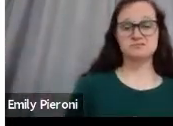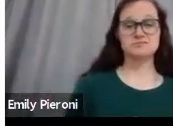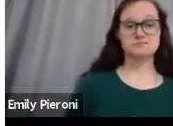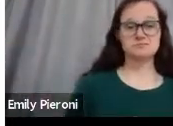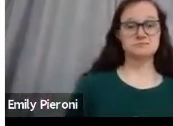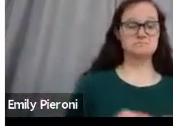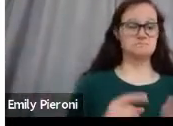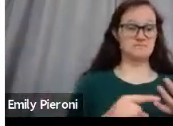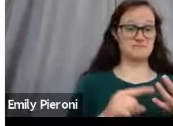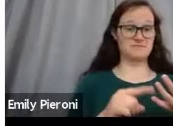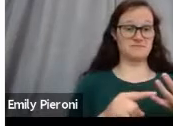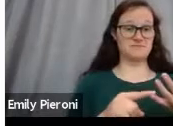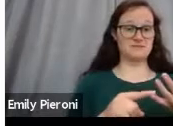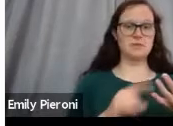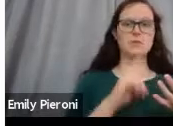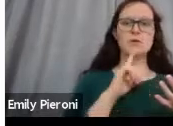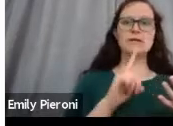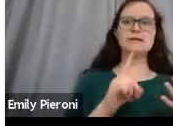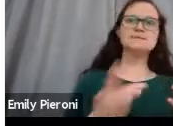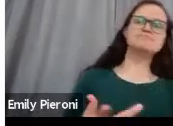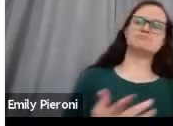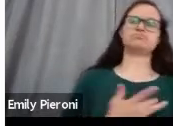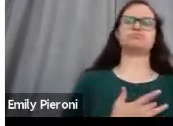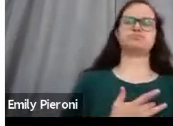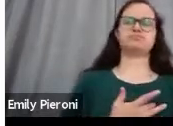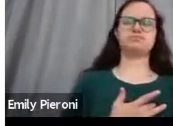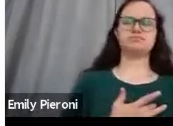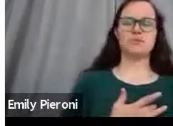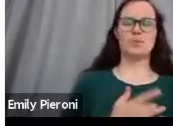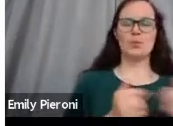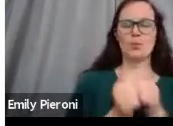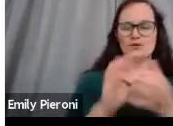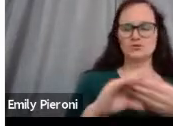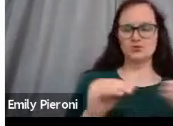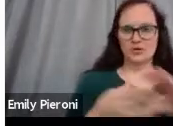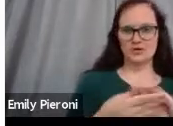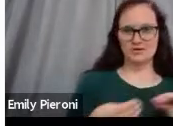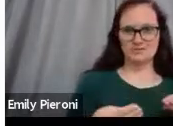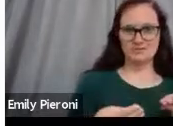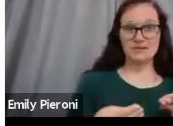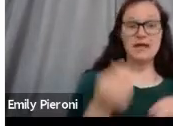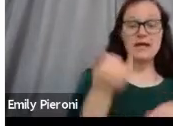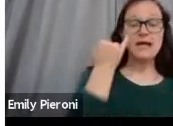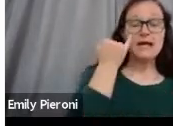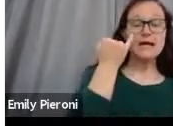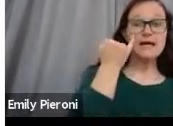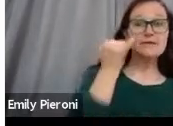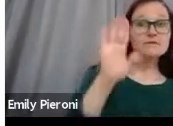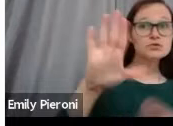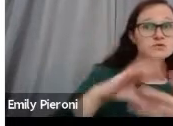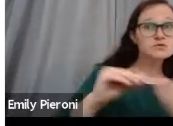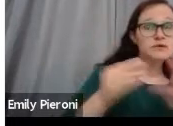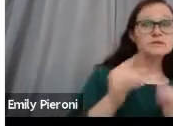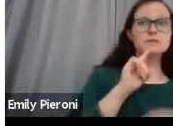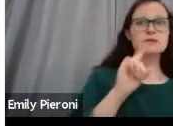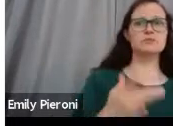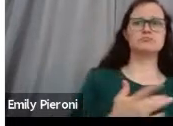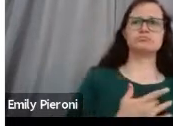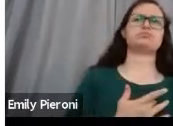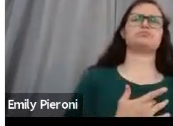emotions. People relate better to information when it taps into that emotional